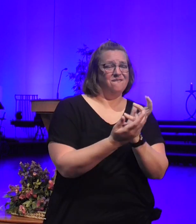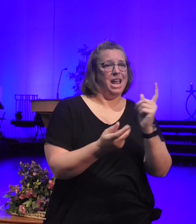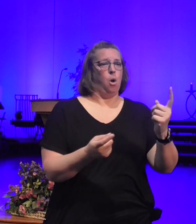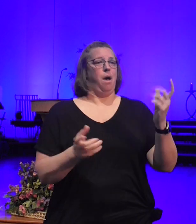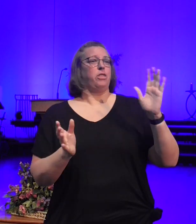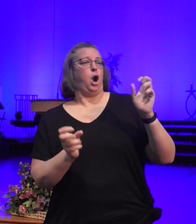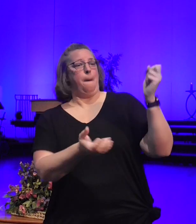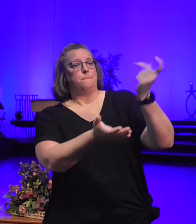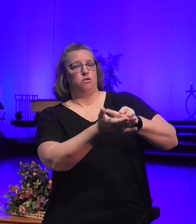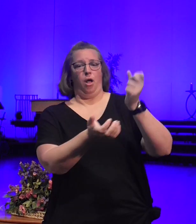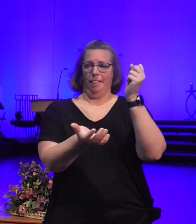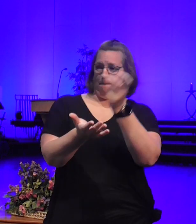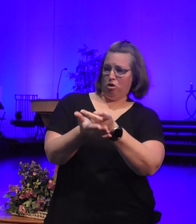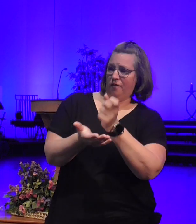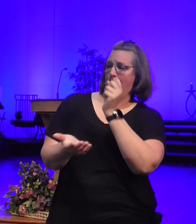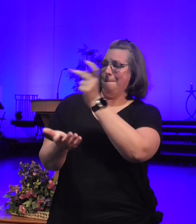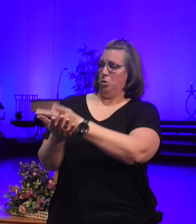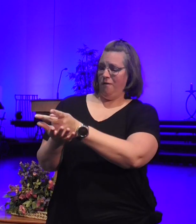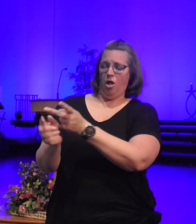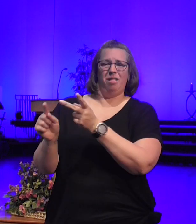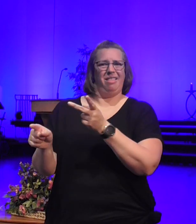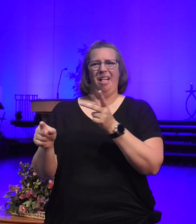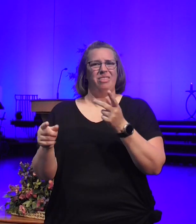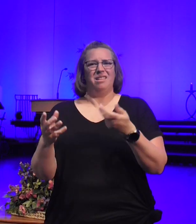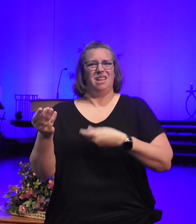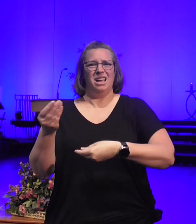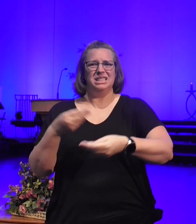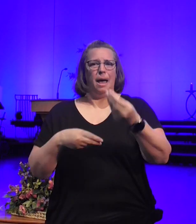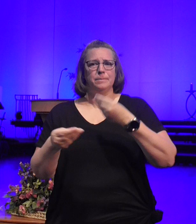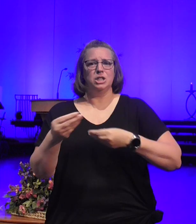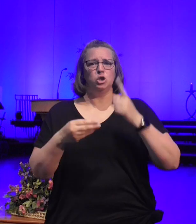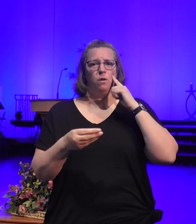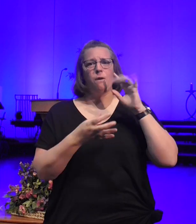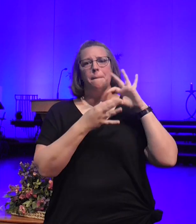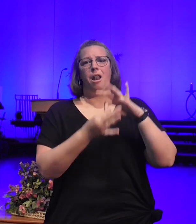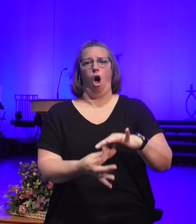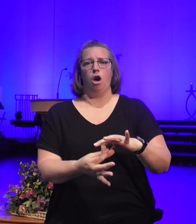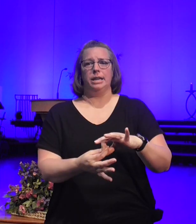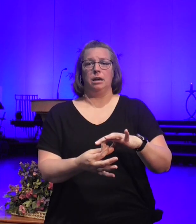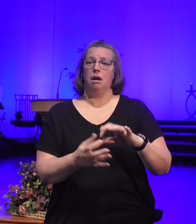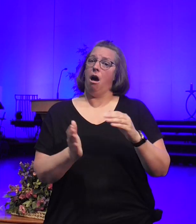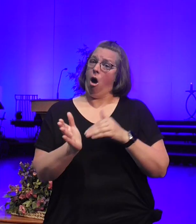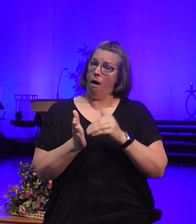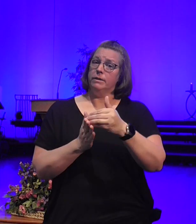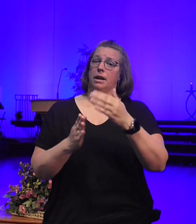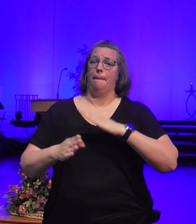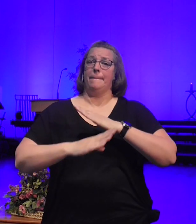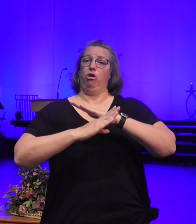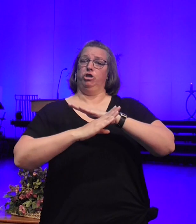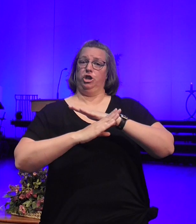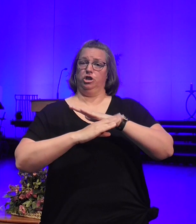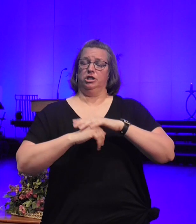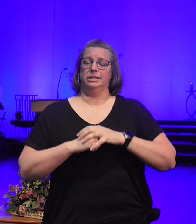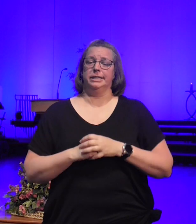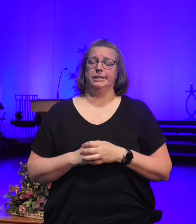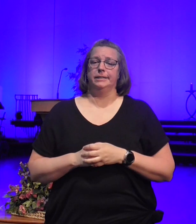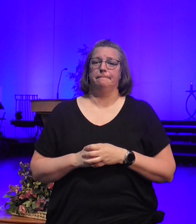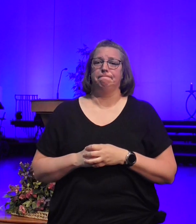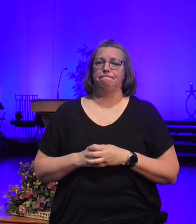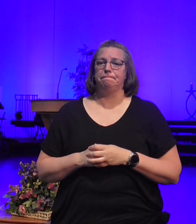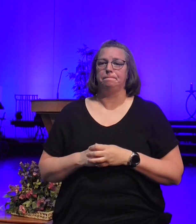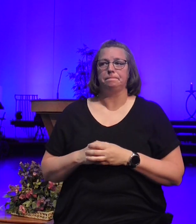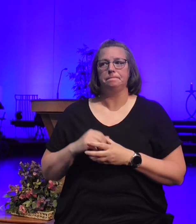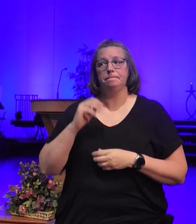approval, which are not only hollow substitutes for belonging, but often barriers to it. I bet there have